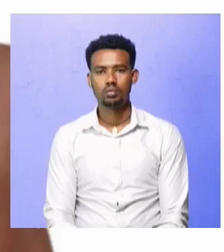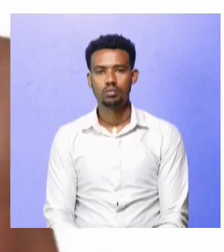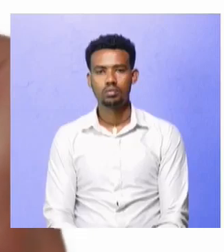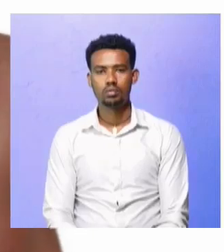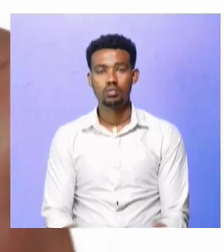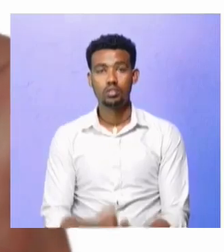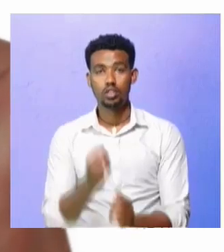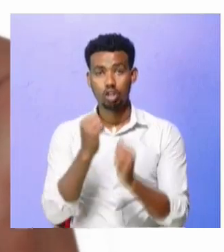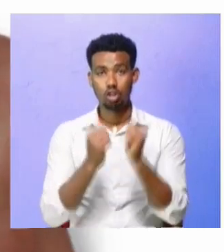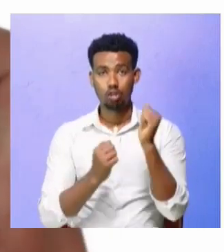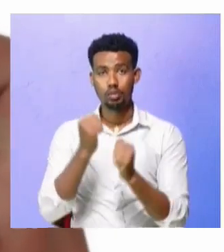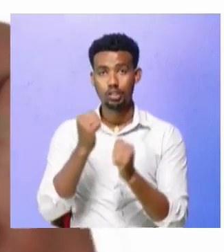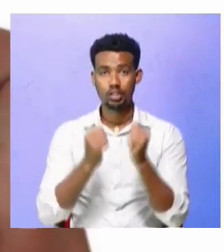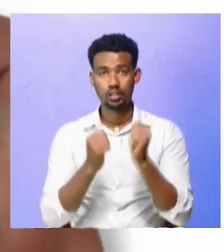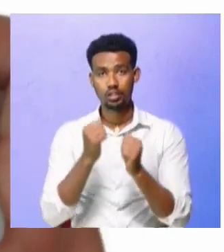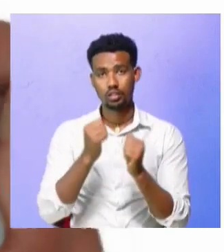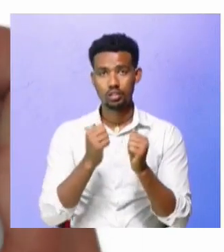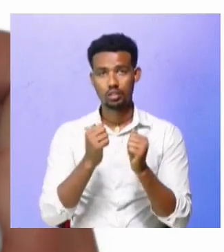was